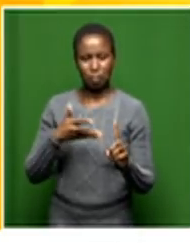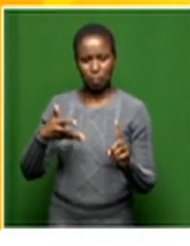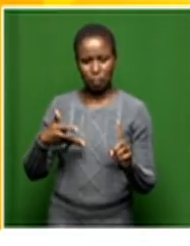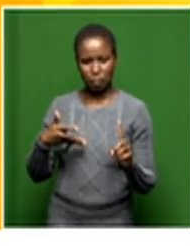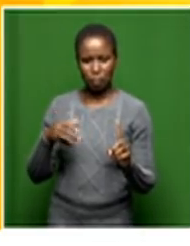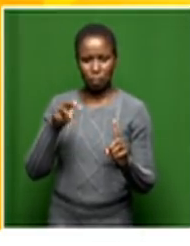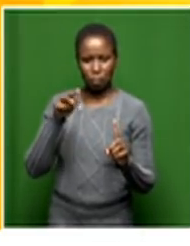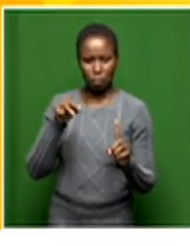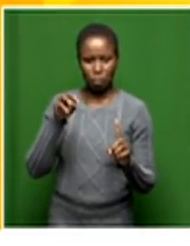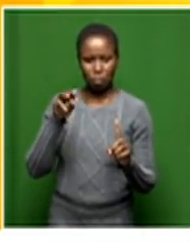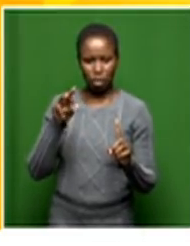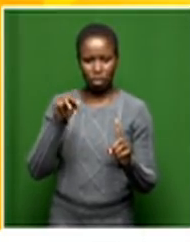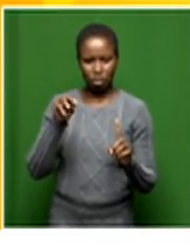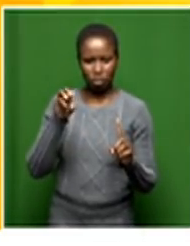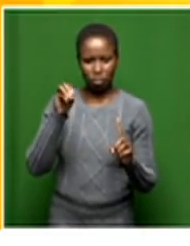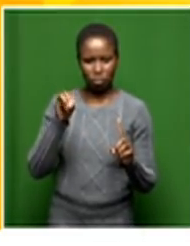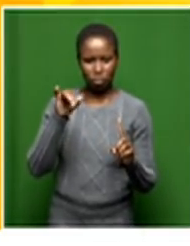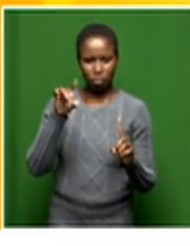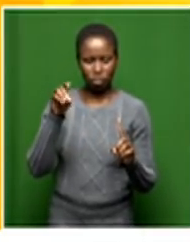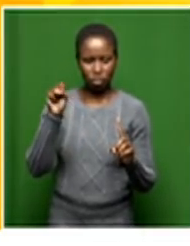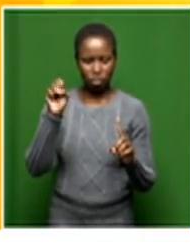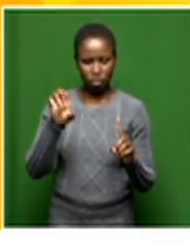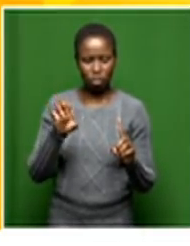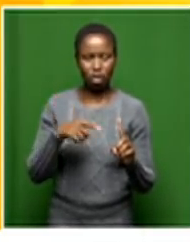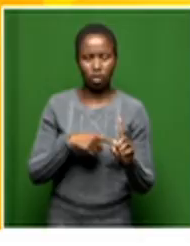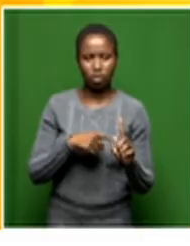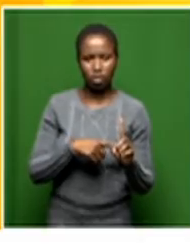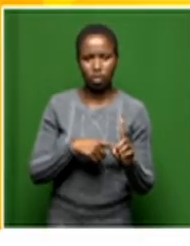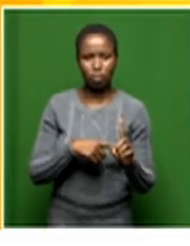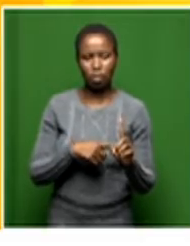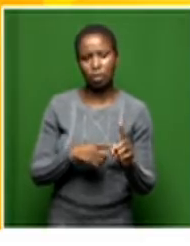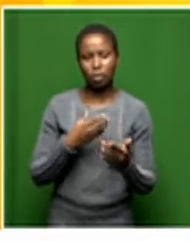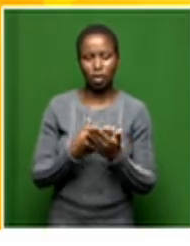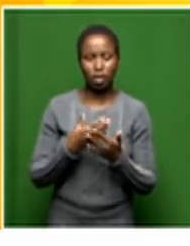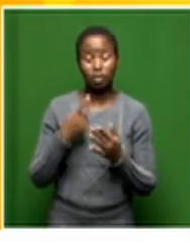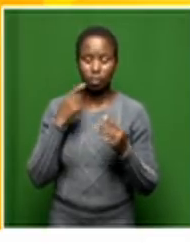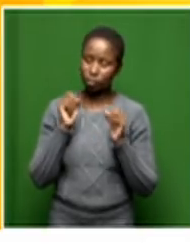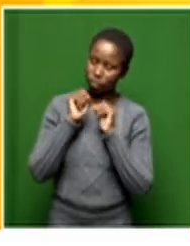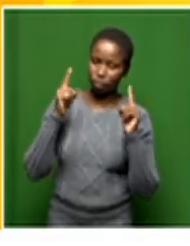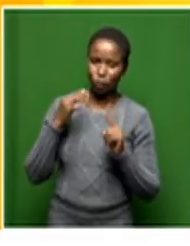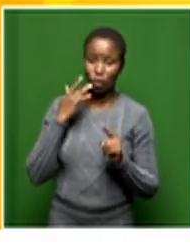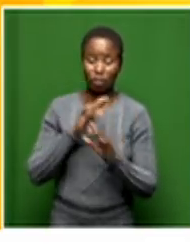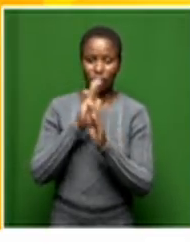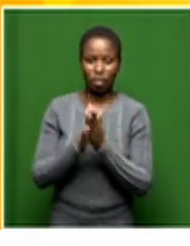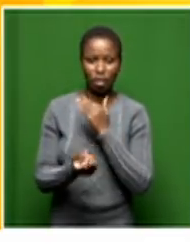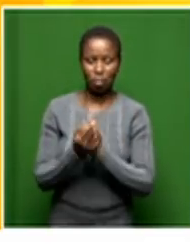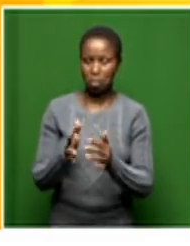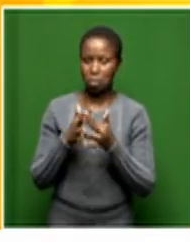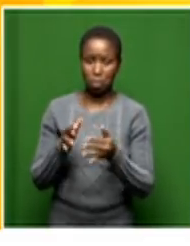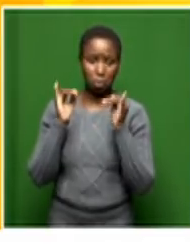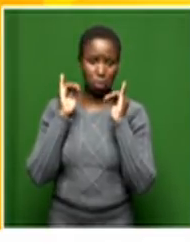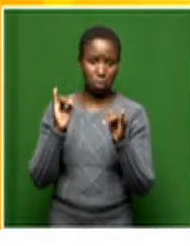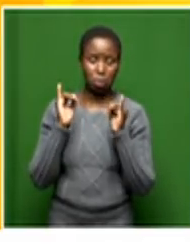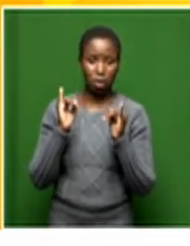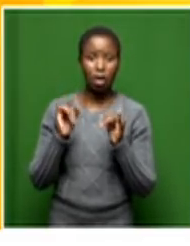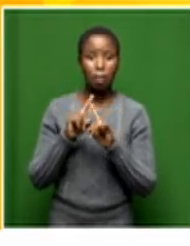saying that it's regrettable that everyone only woke up when things were already really bad and that Parliament